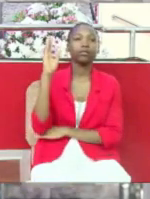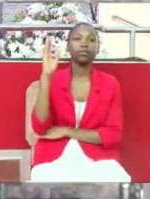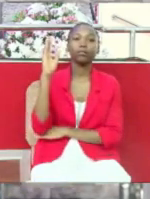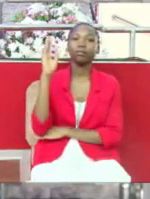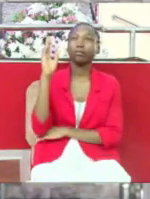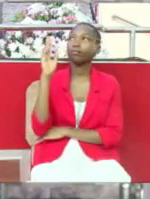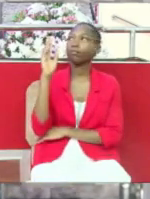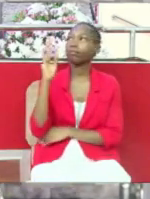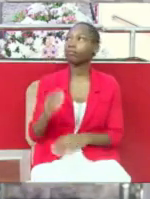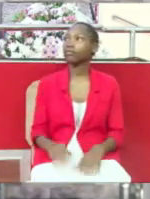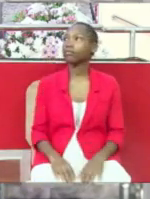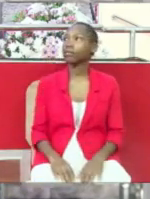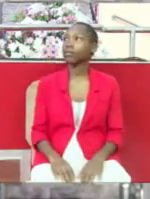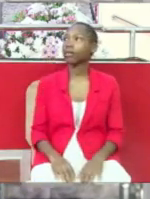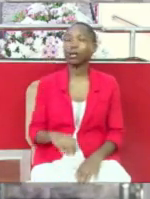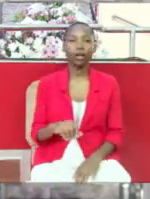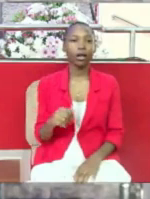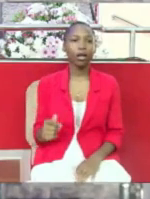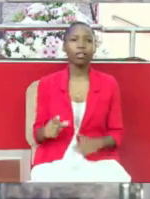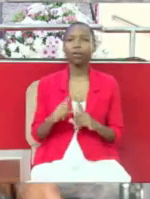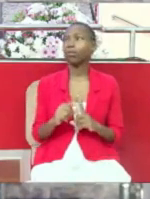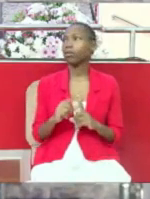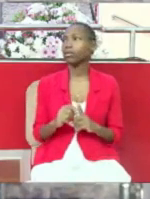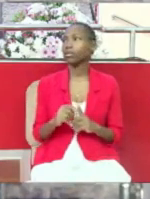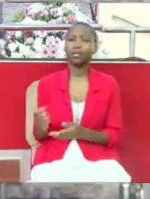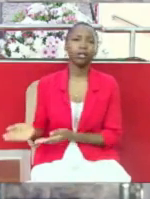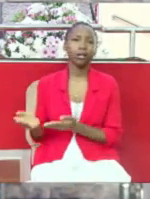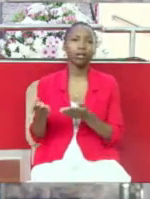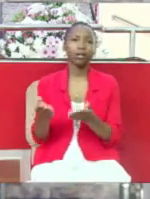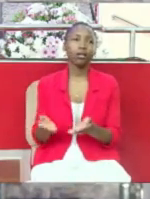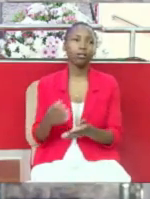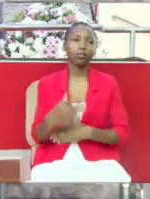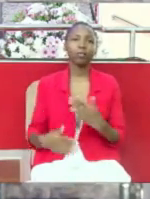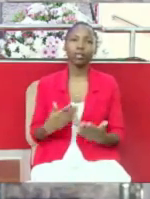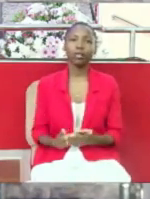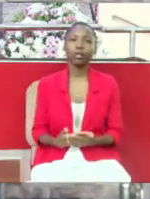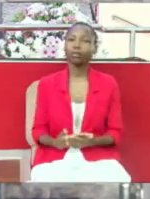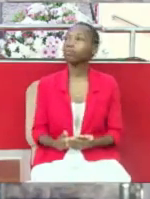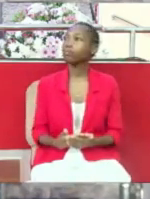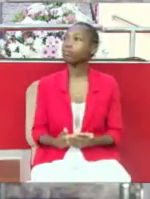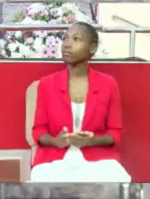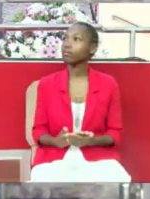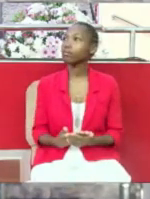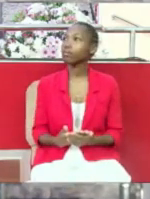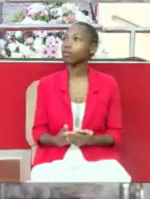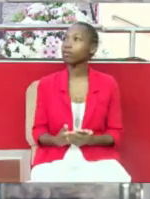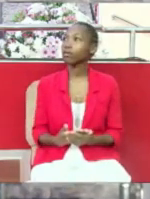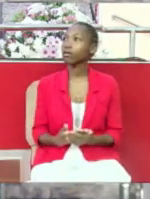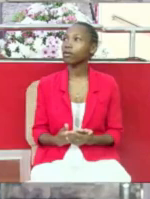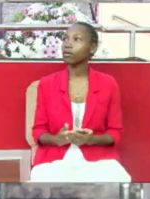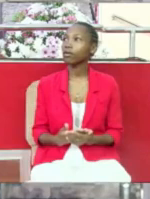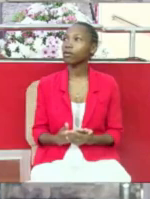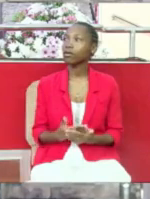yake. In other words, they gave him everything. Kumaanisha walimpa kila kitu. Because cloaks.